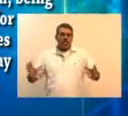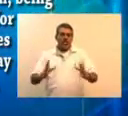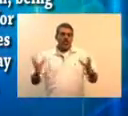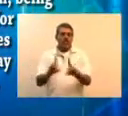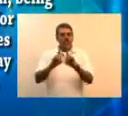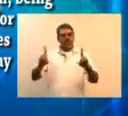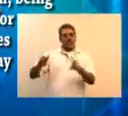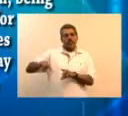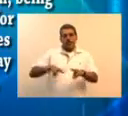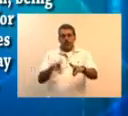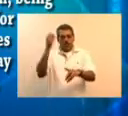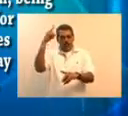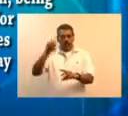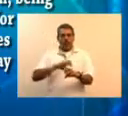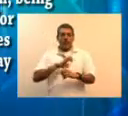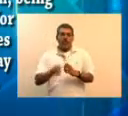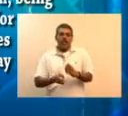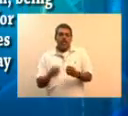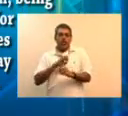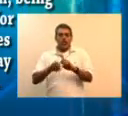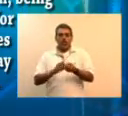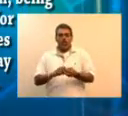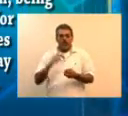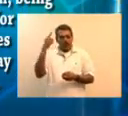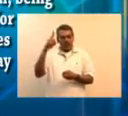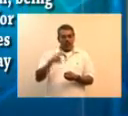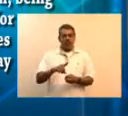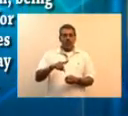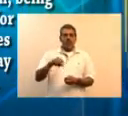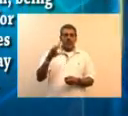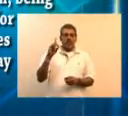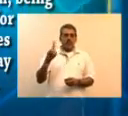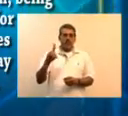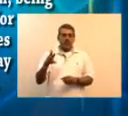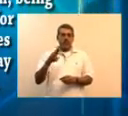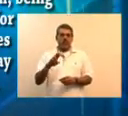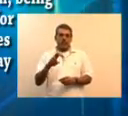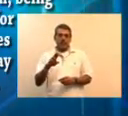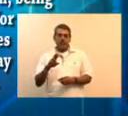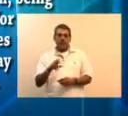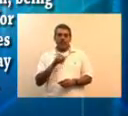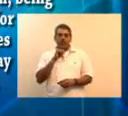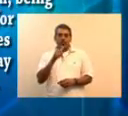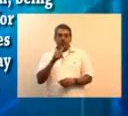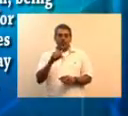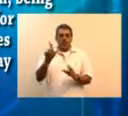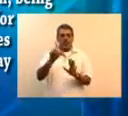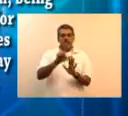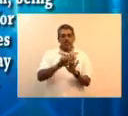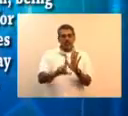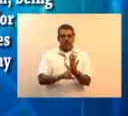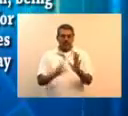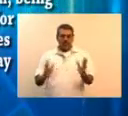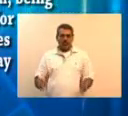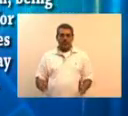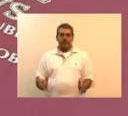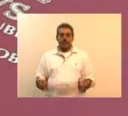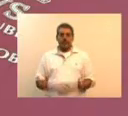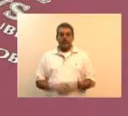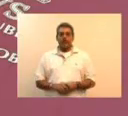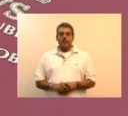alternative dispute resolution, being any mechanism for resolving disputes other than by way of